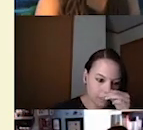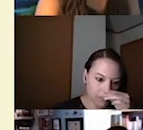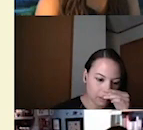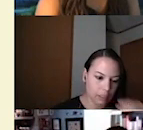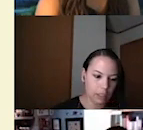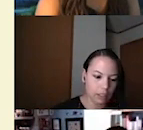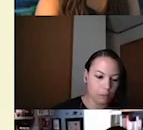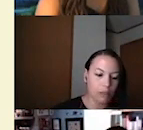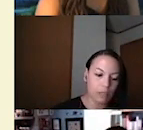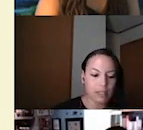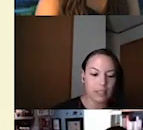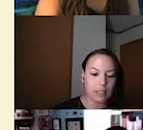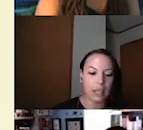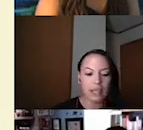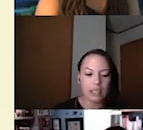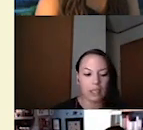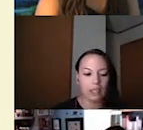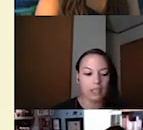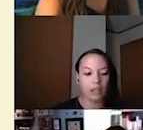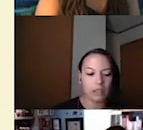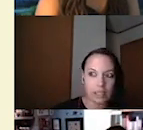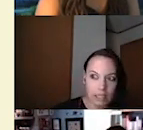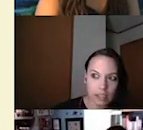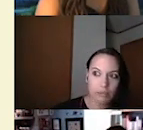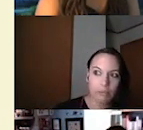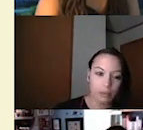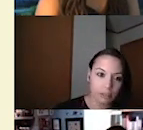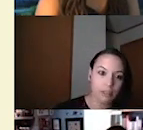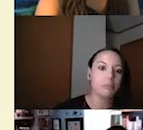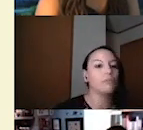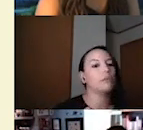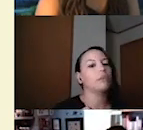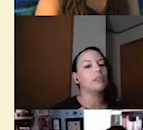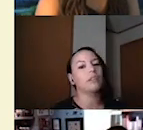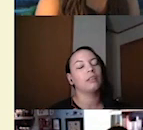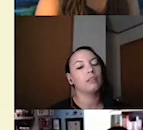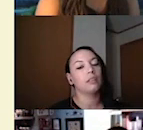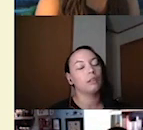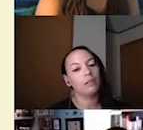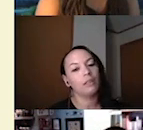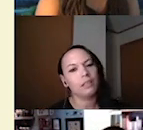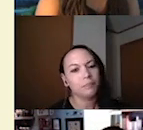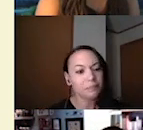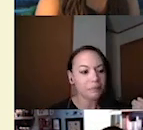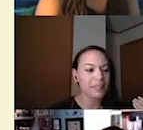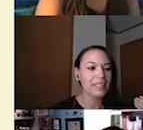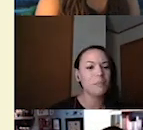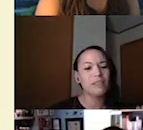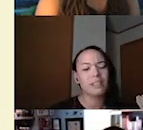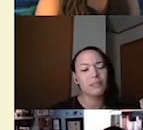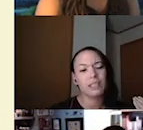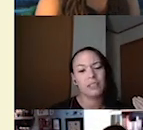and research and where my voice is lies on decolonization first before the decolonialism,